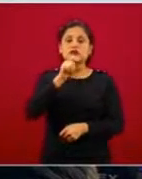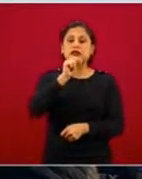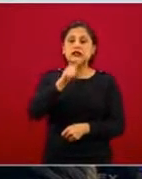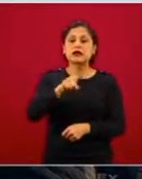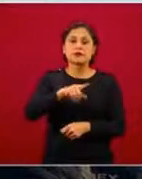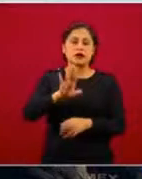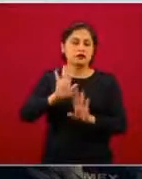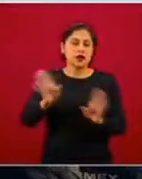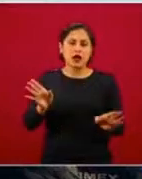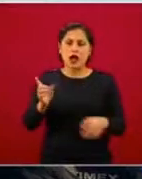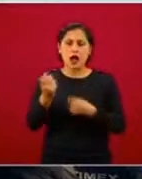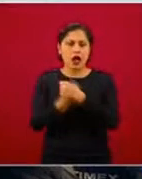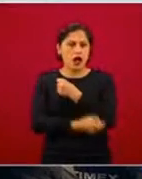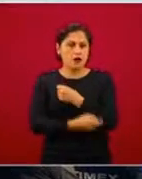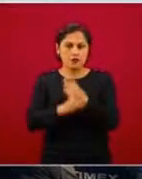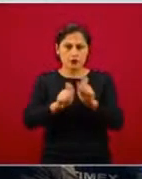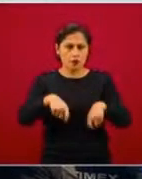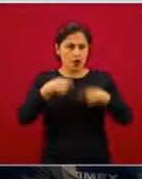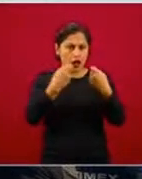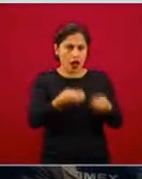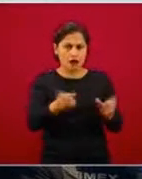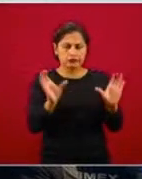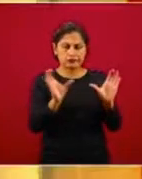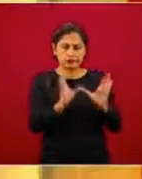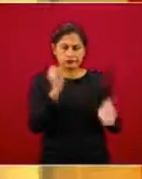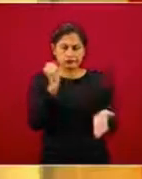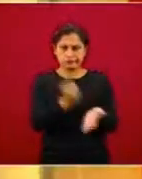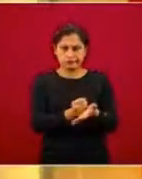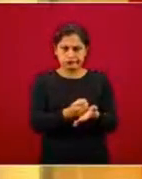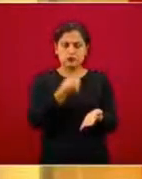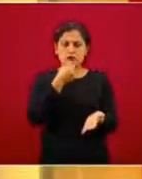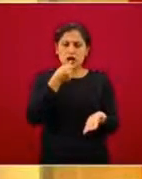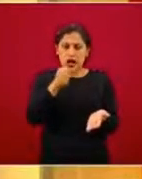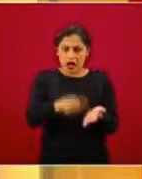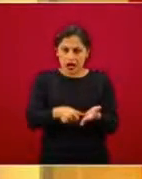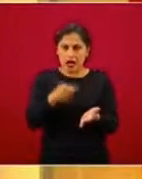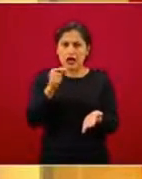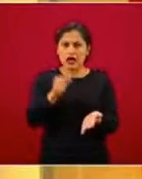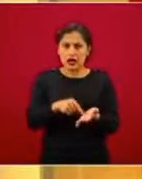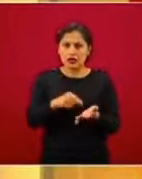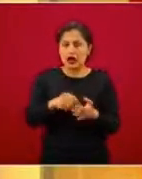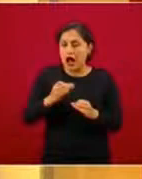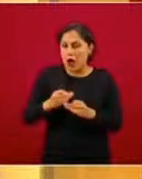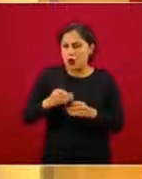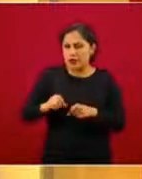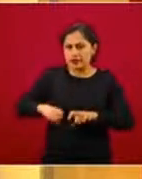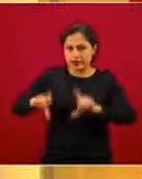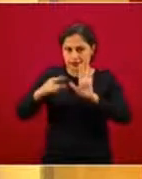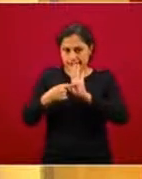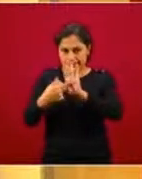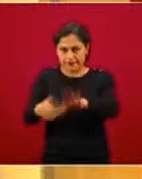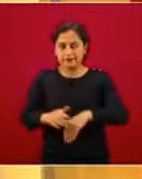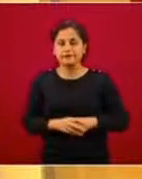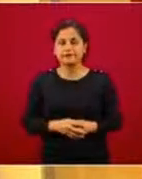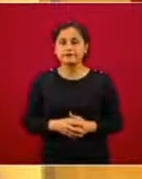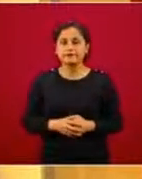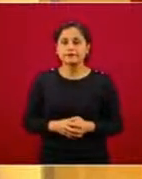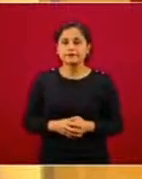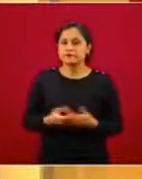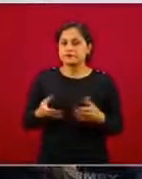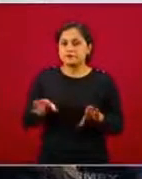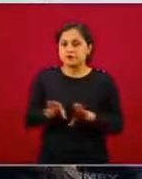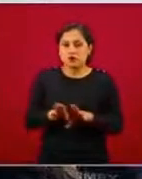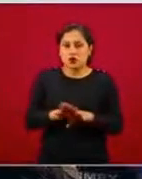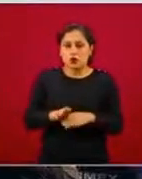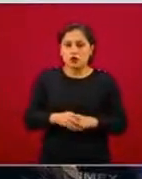You might have to wait, but you do need to register. And what happens is you'll receive a letter automatically.